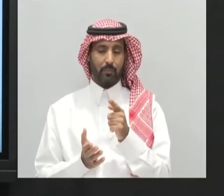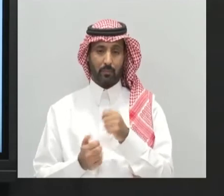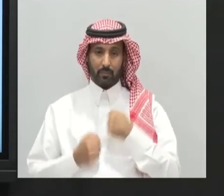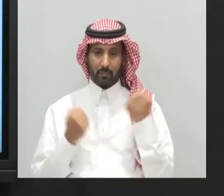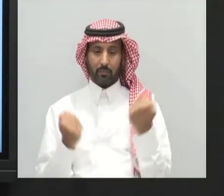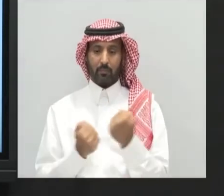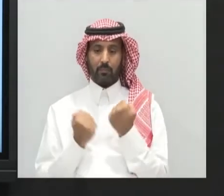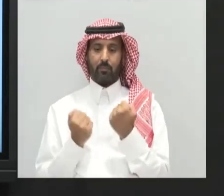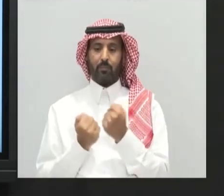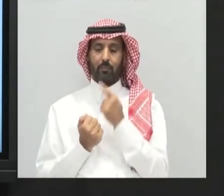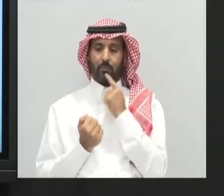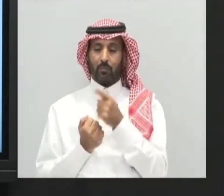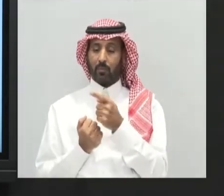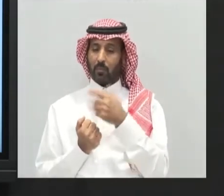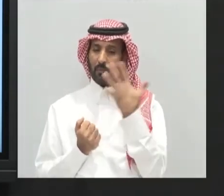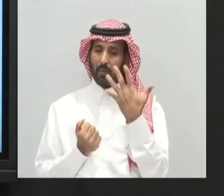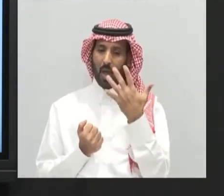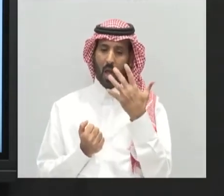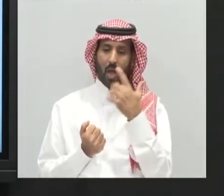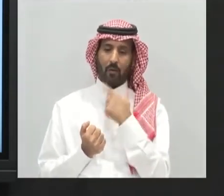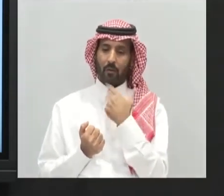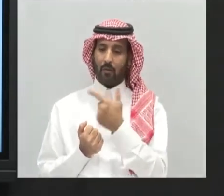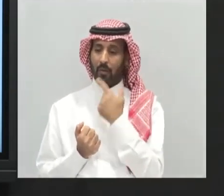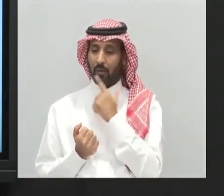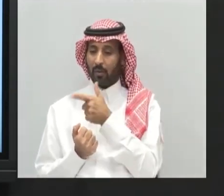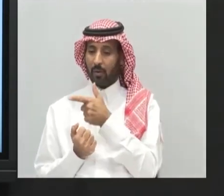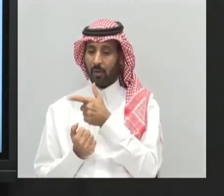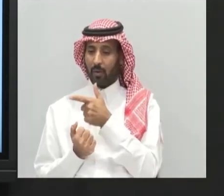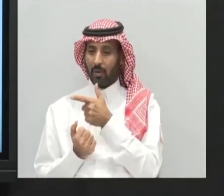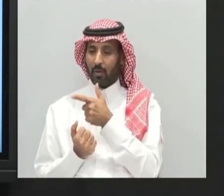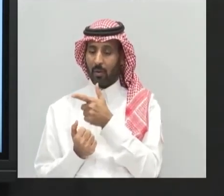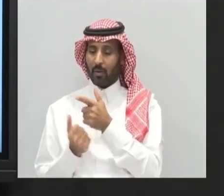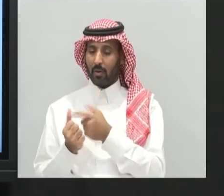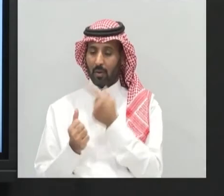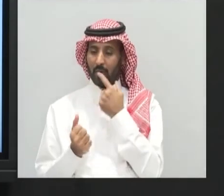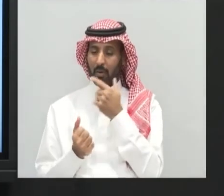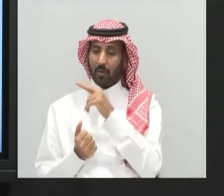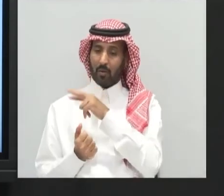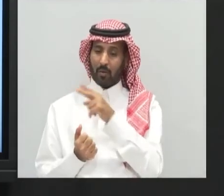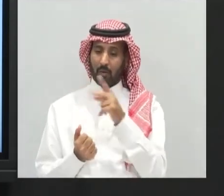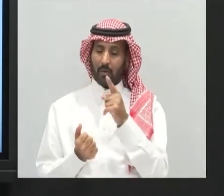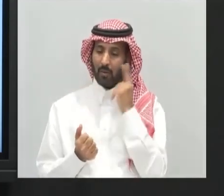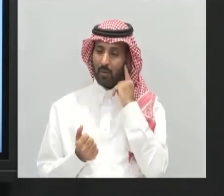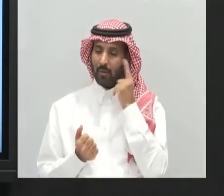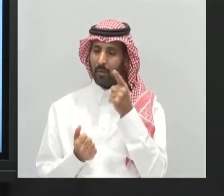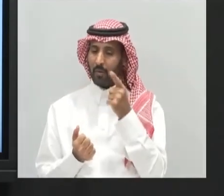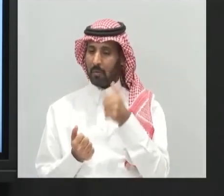practiced on five different comments. And we said that some of these comments used when we hear